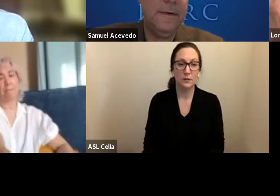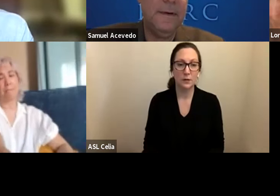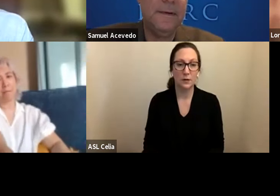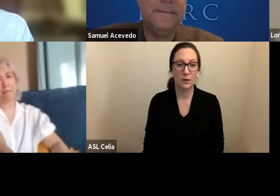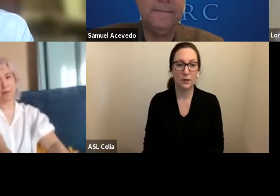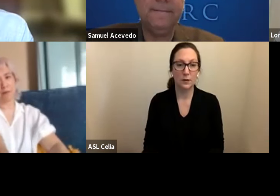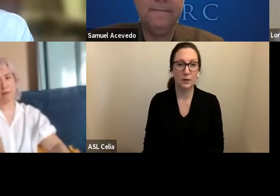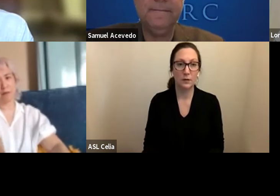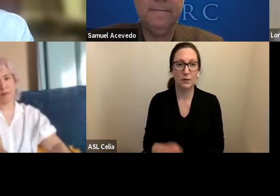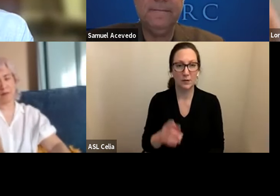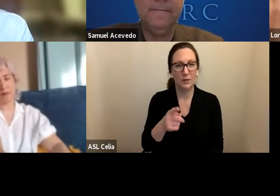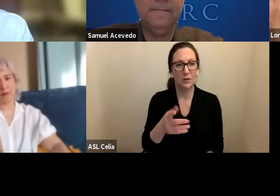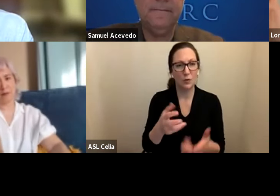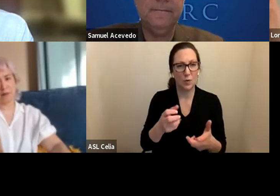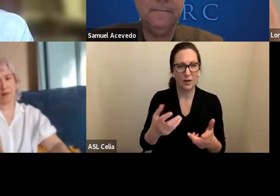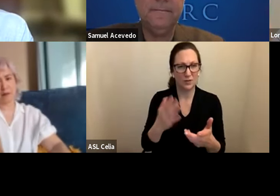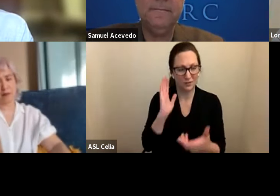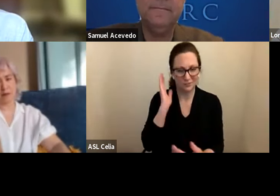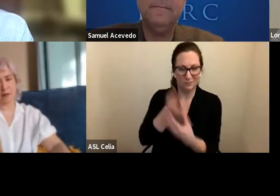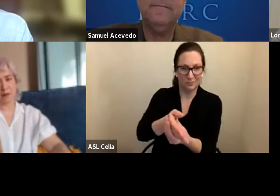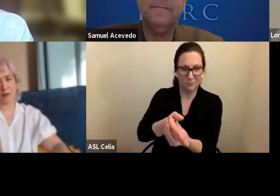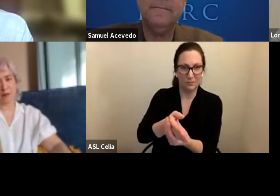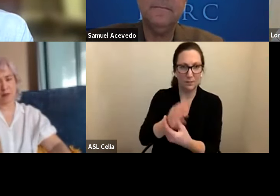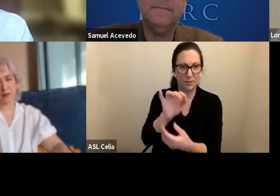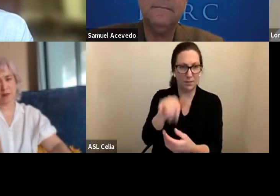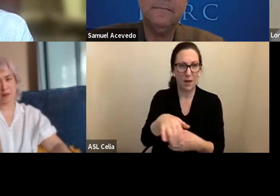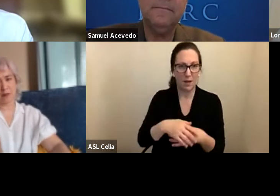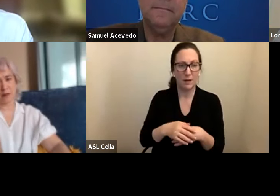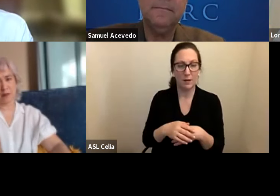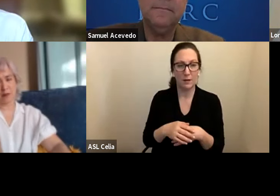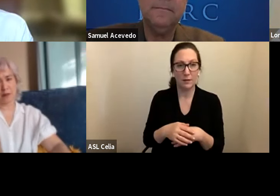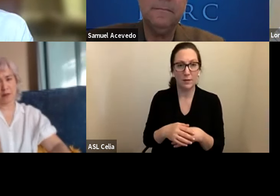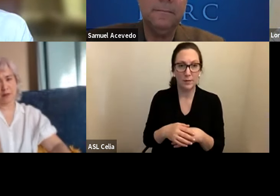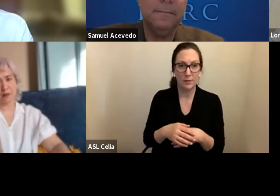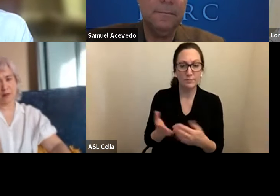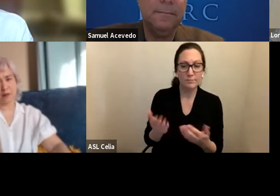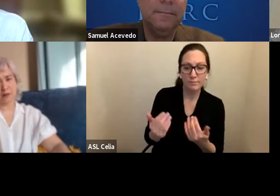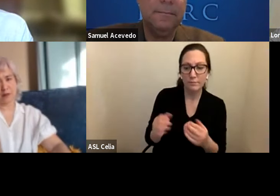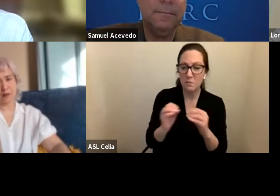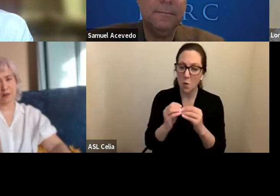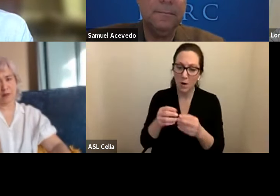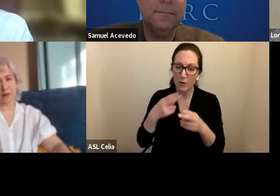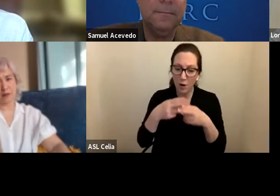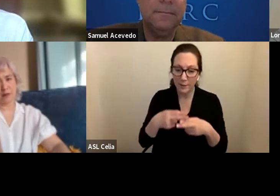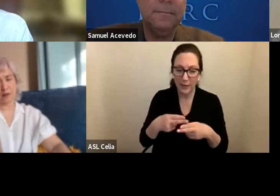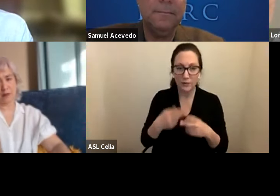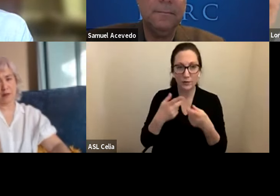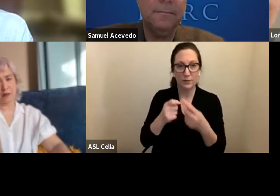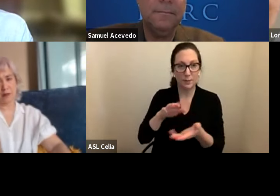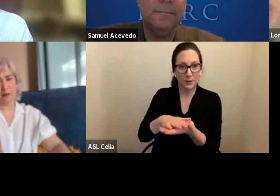to disrupt that, especially by asking for more nominations from the schools that have